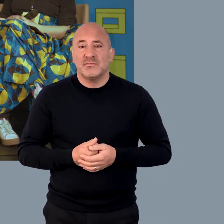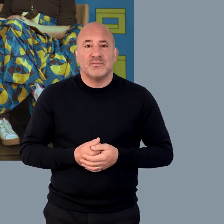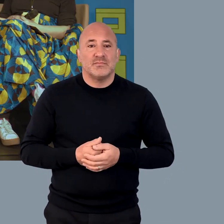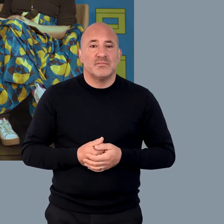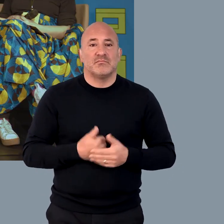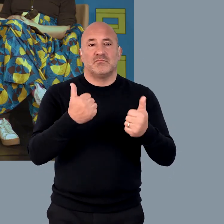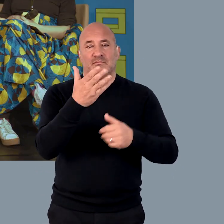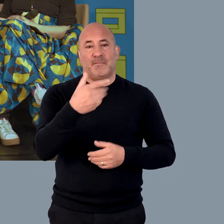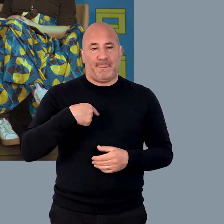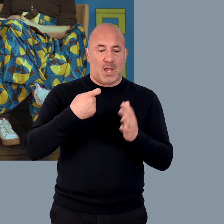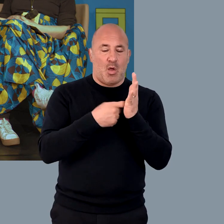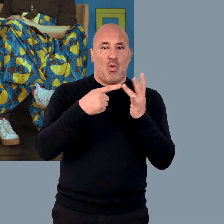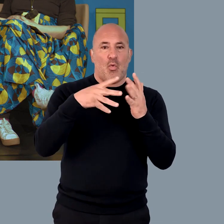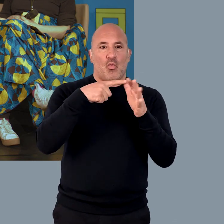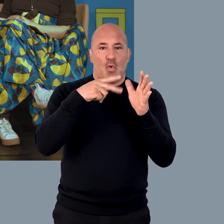Another question, please. Thank you.